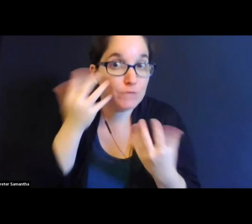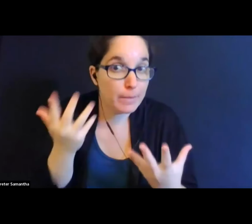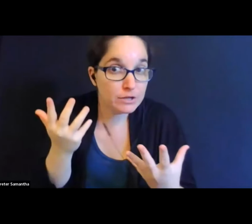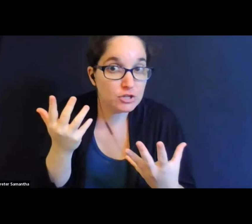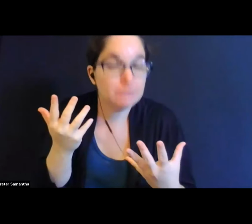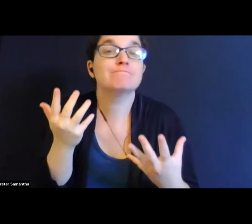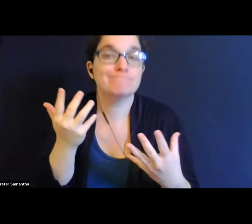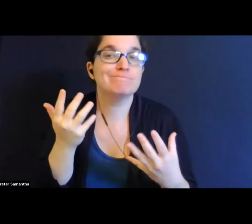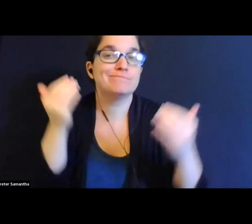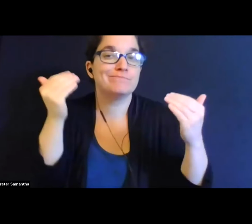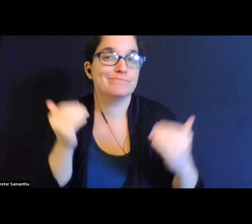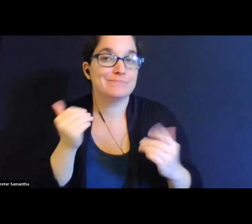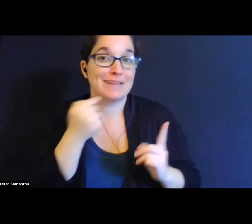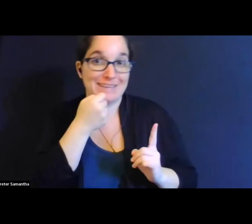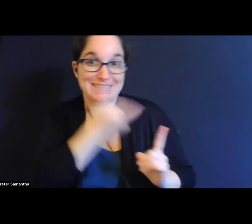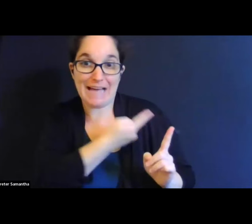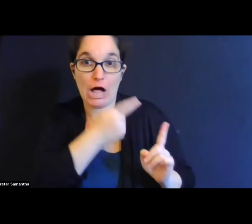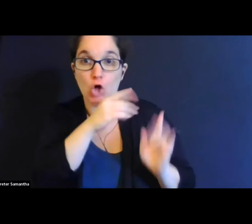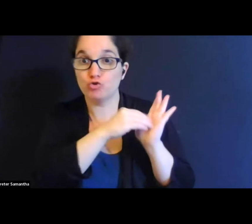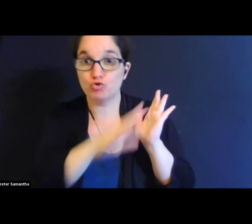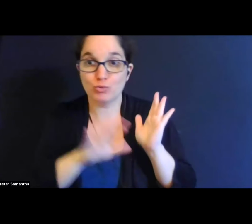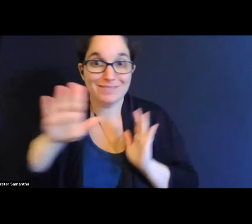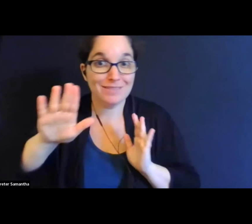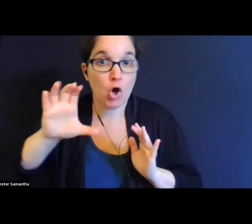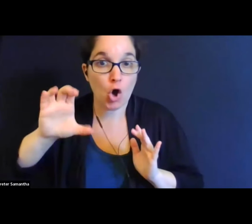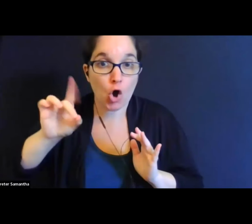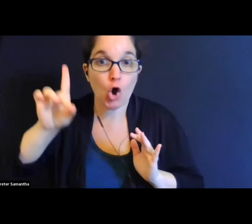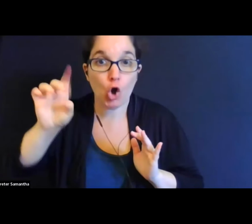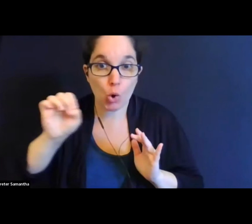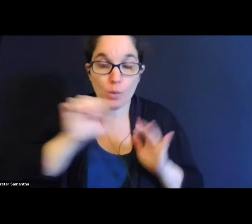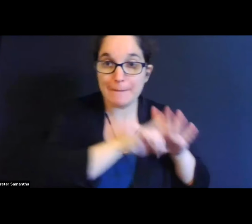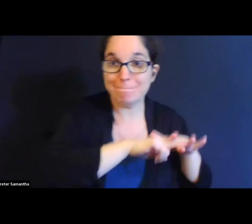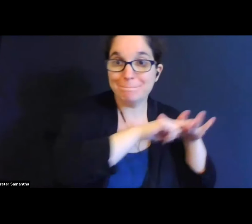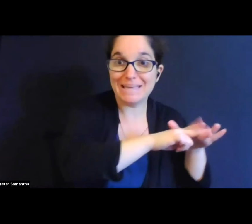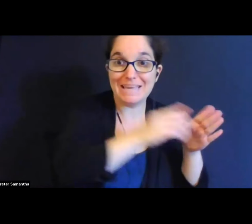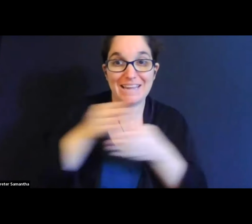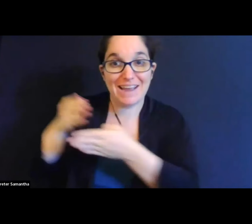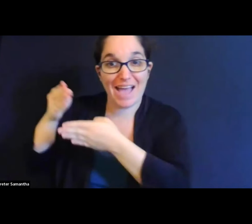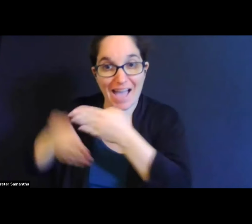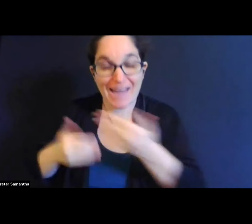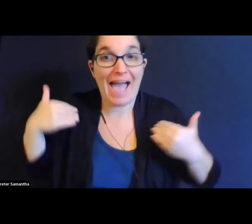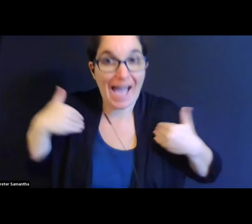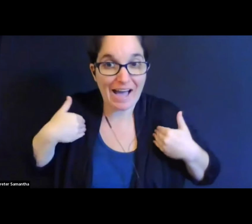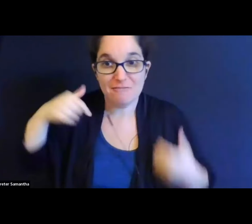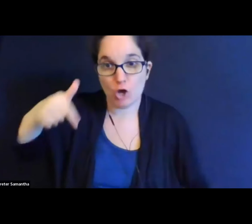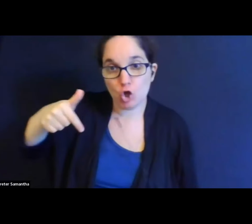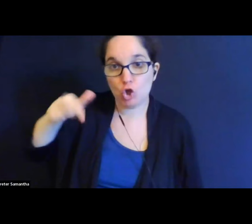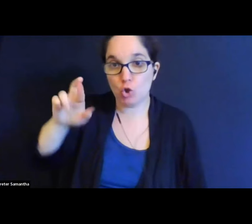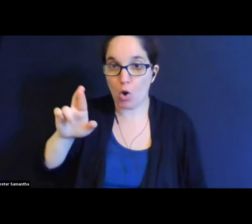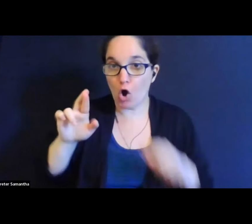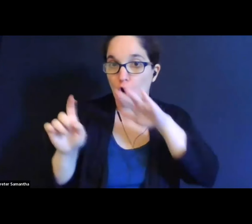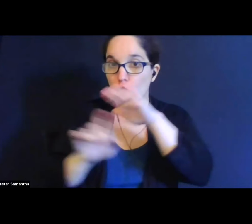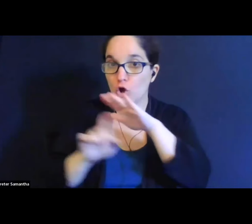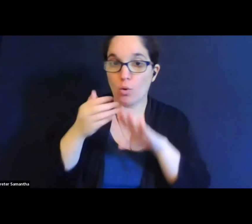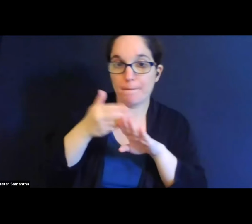then you give the code to the students. And at the beginning and end of the curriculum are the QR codes for the pre-post test.